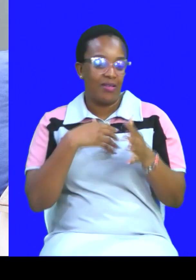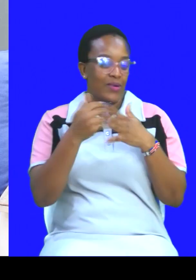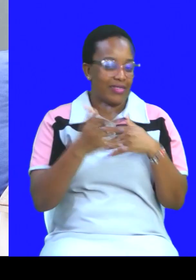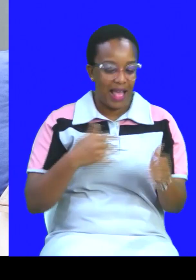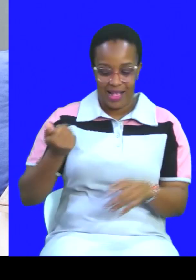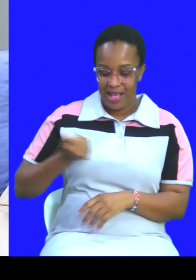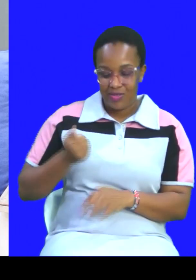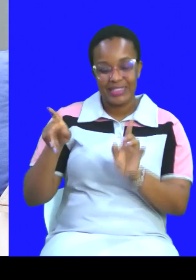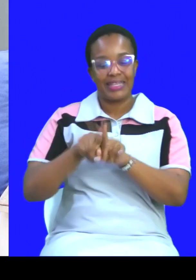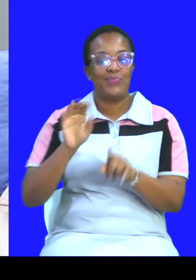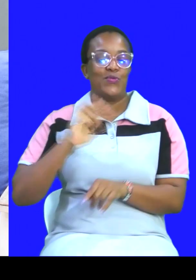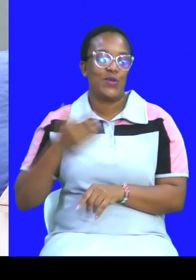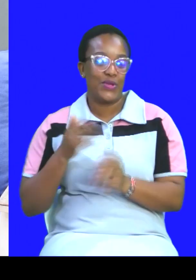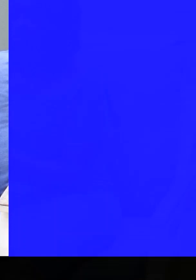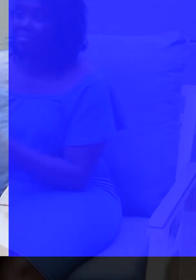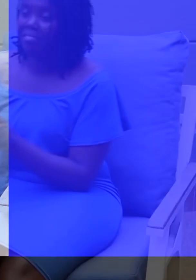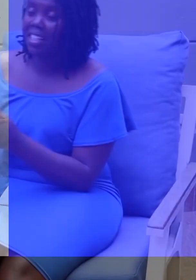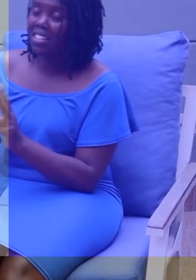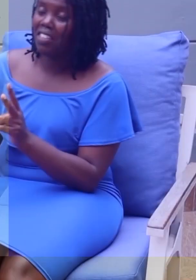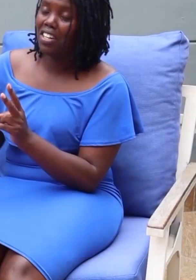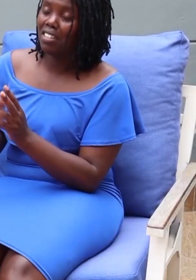with disabilities.